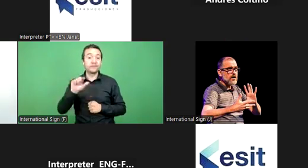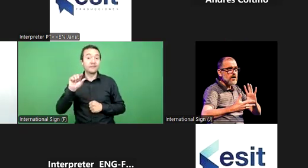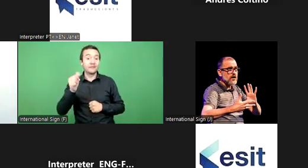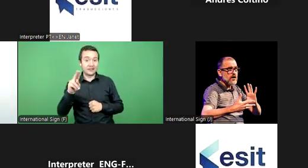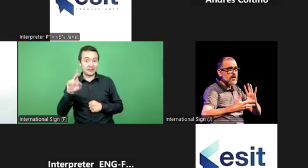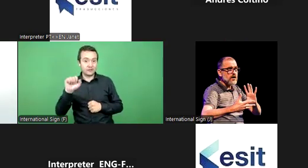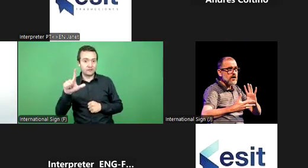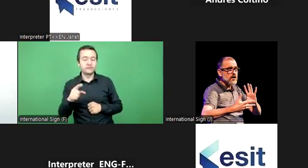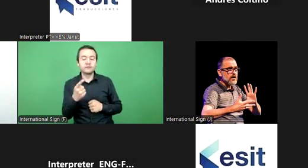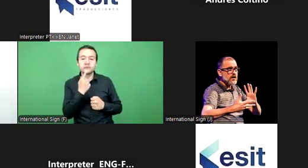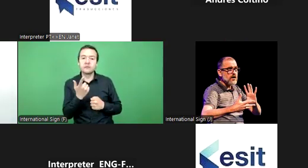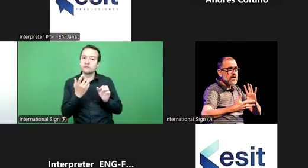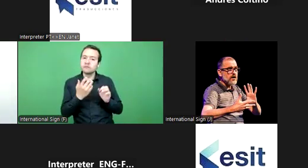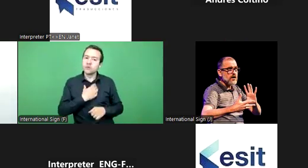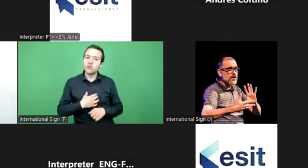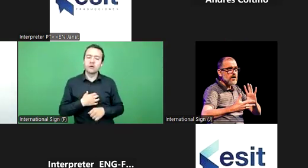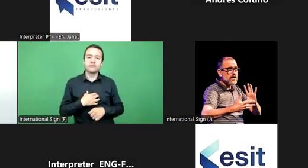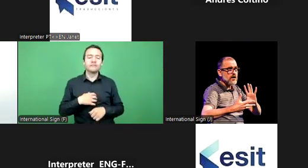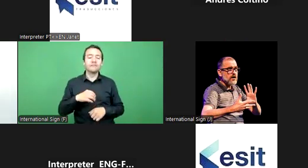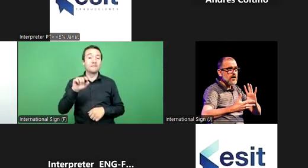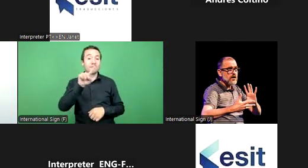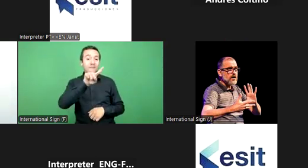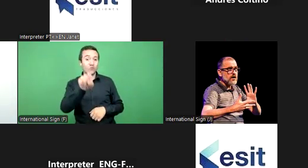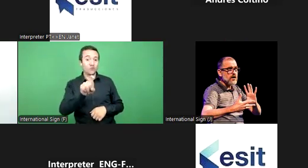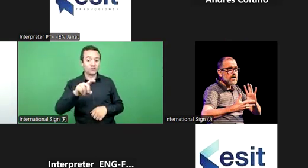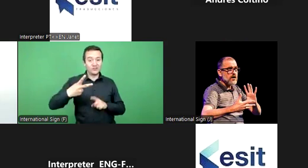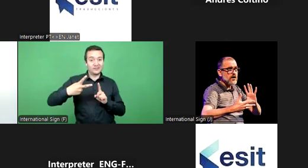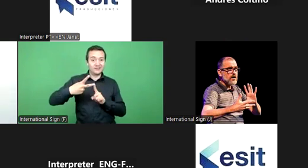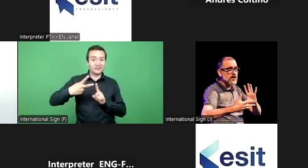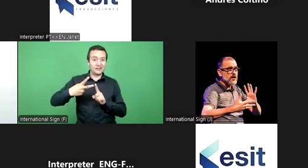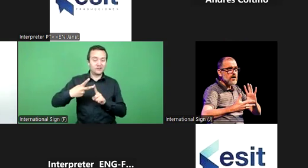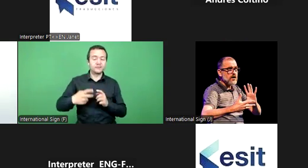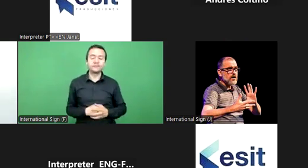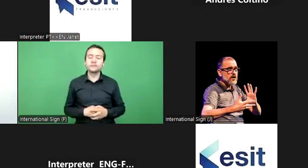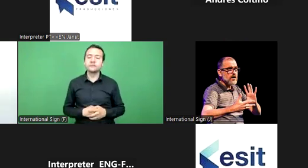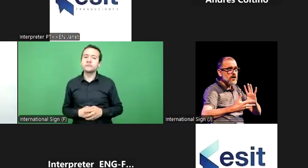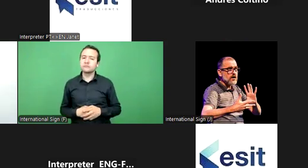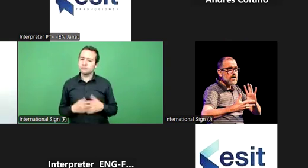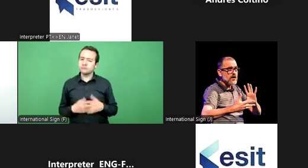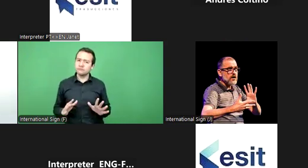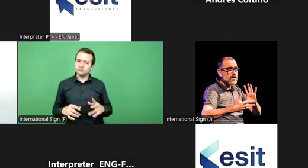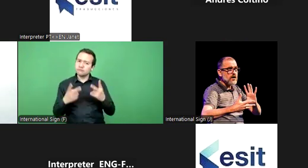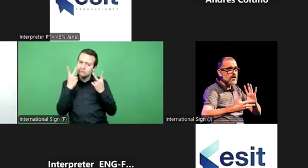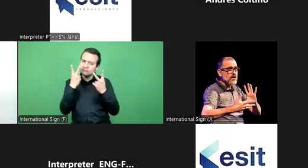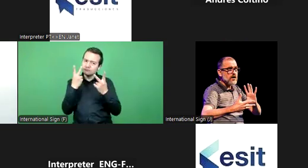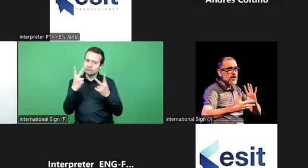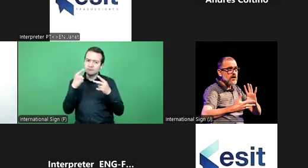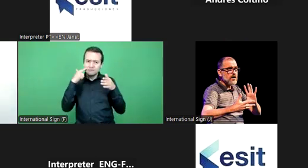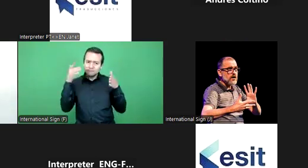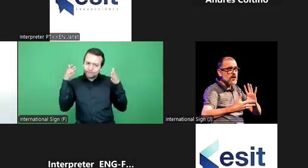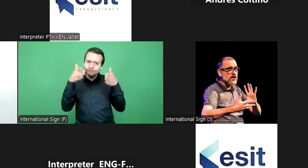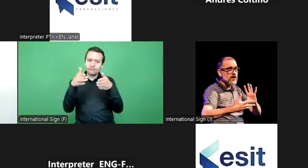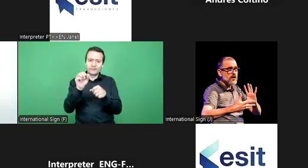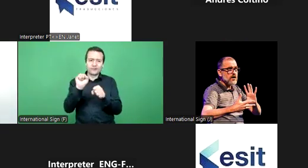fosters cooperation among countries to share best practices and resources. So how can the Eastern Caribbean countries leverage